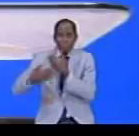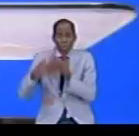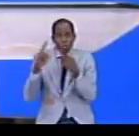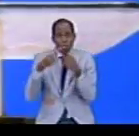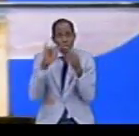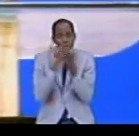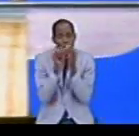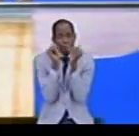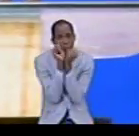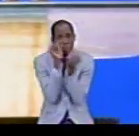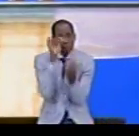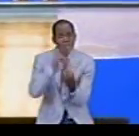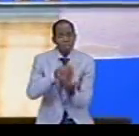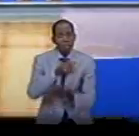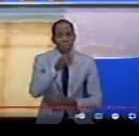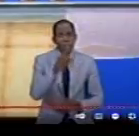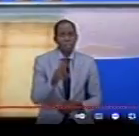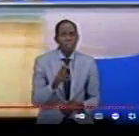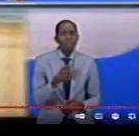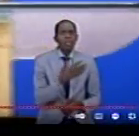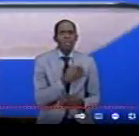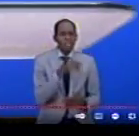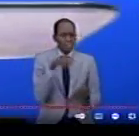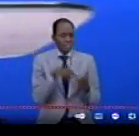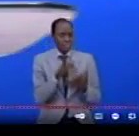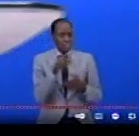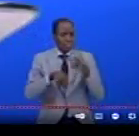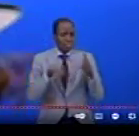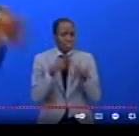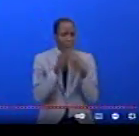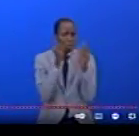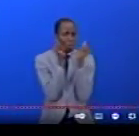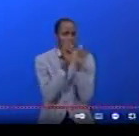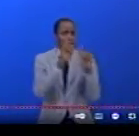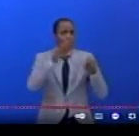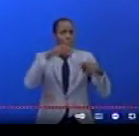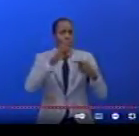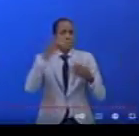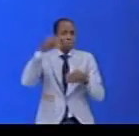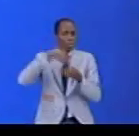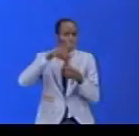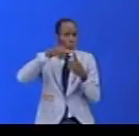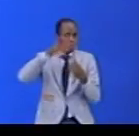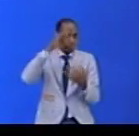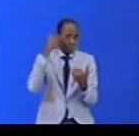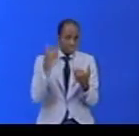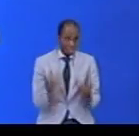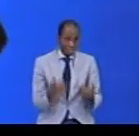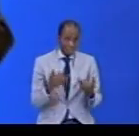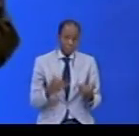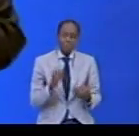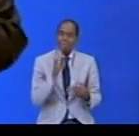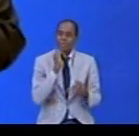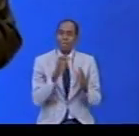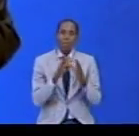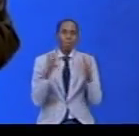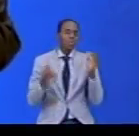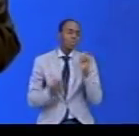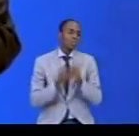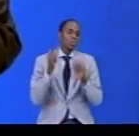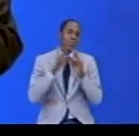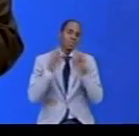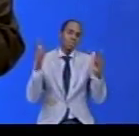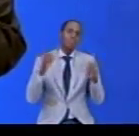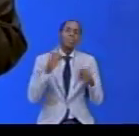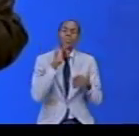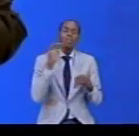bondage again and this kind of bondage you are going into now is greater is